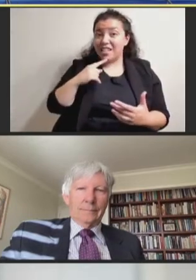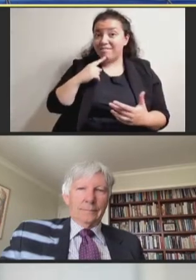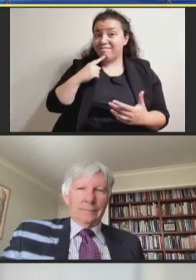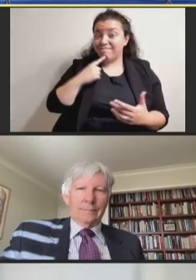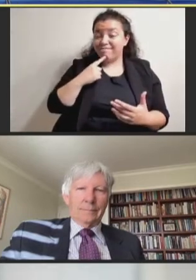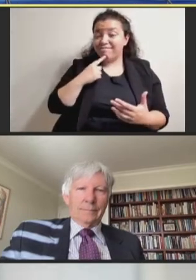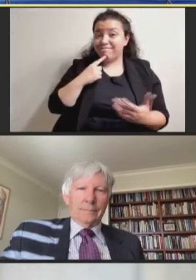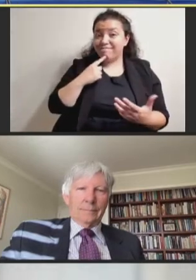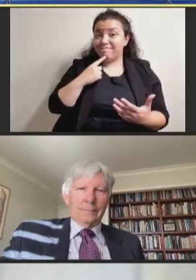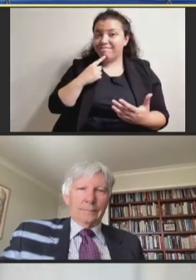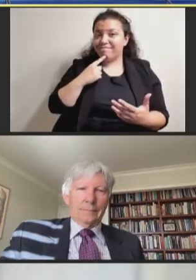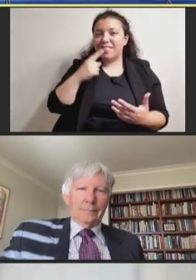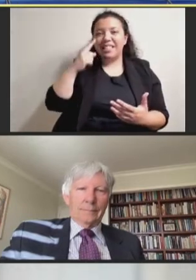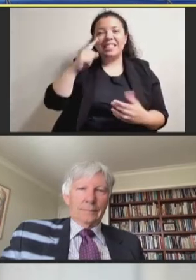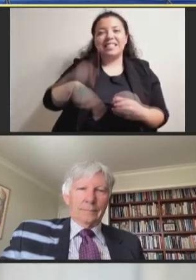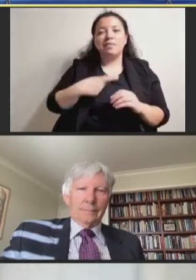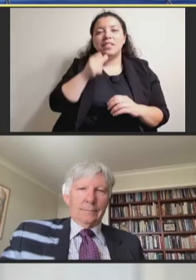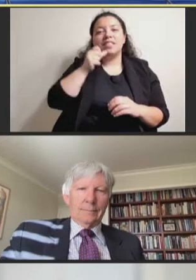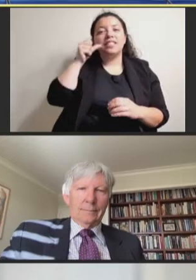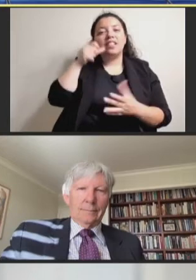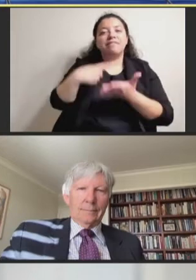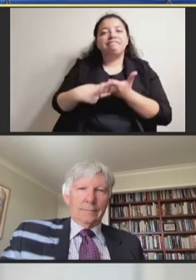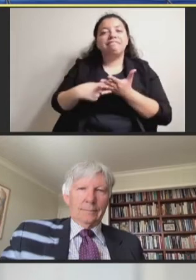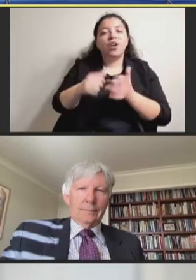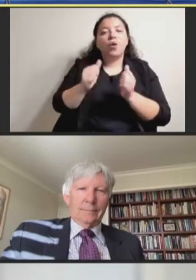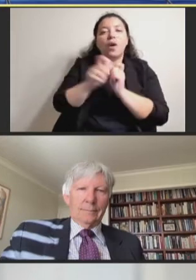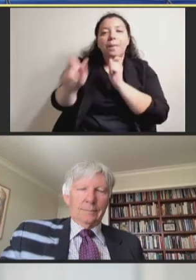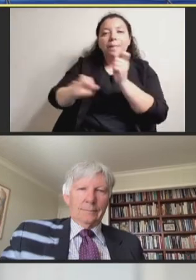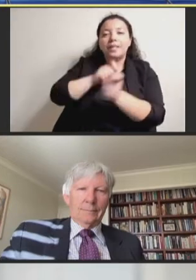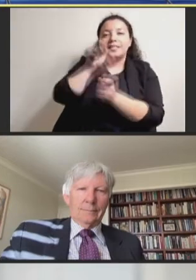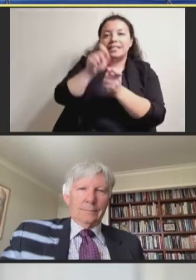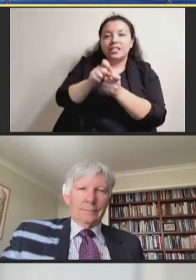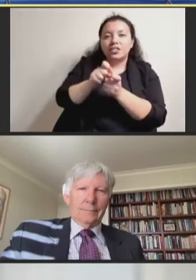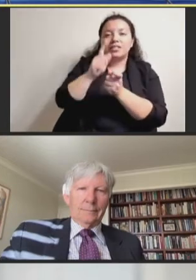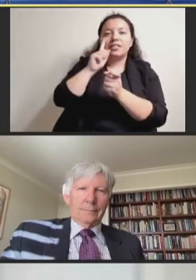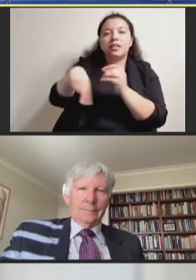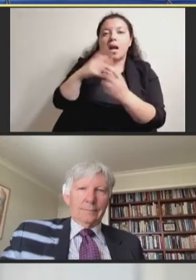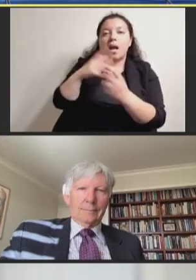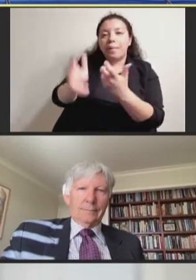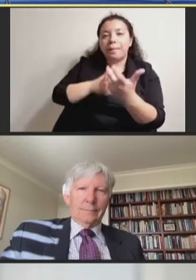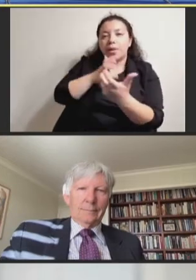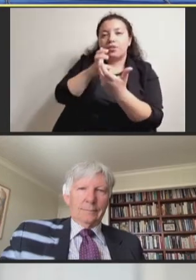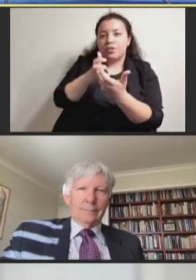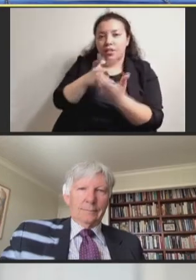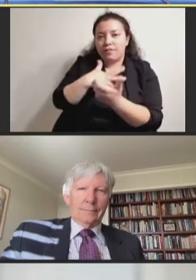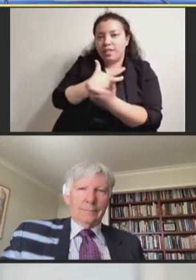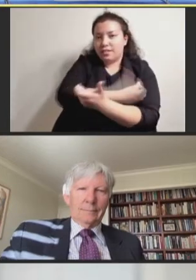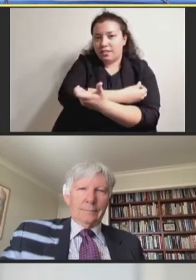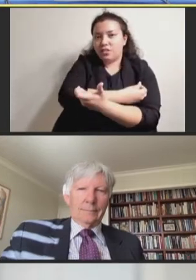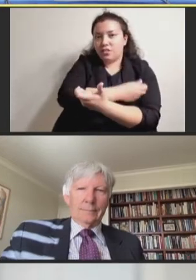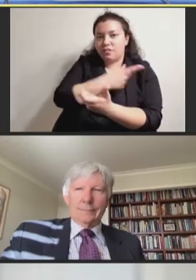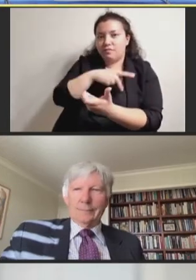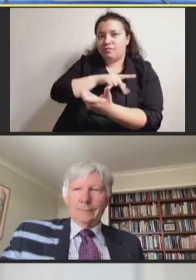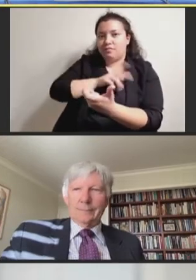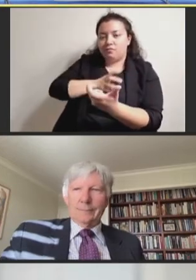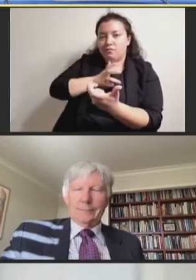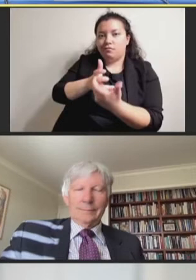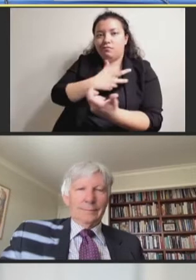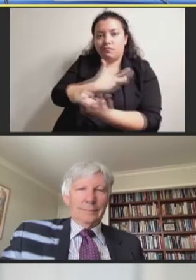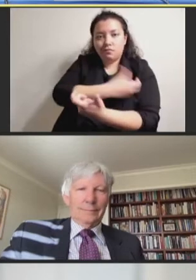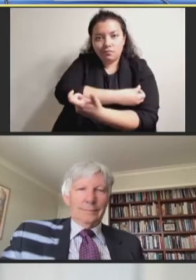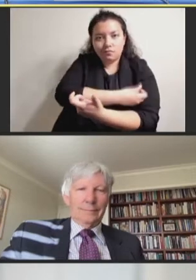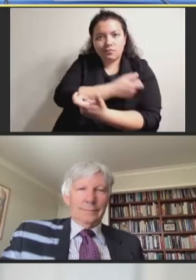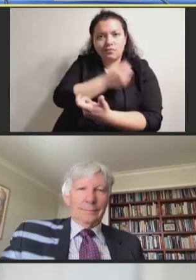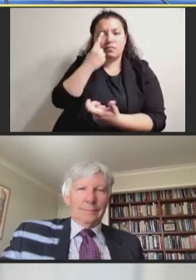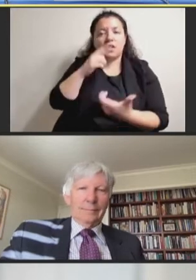to yesterday's conversations around precision or personalized vaccination and how to be able to quantify what somebody might